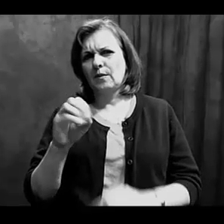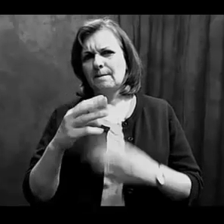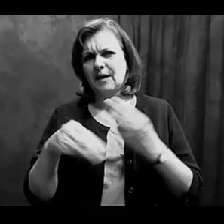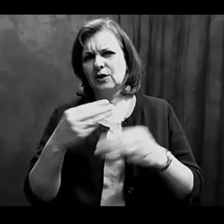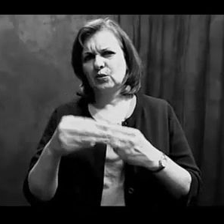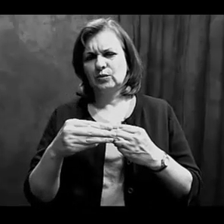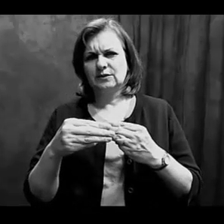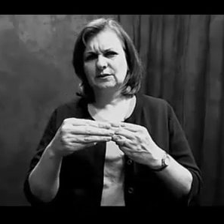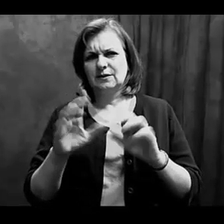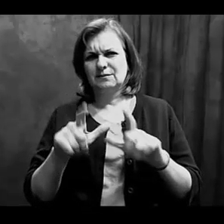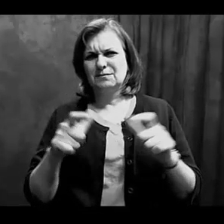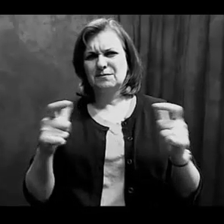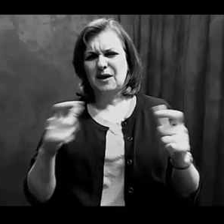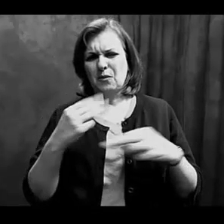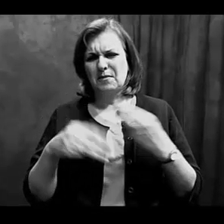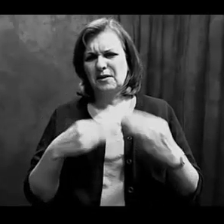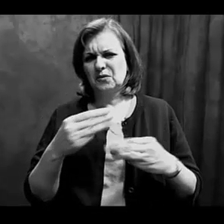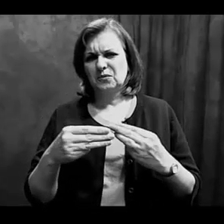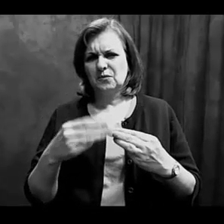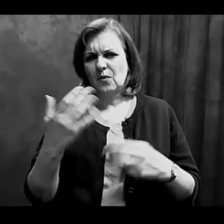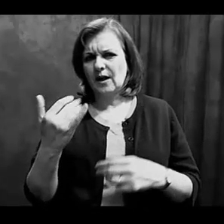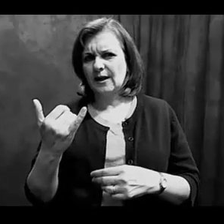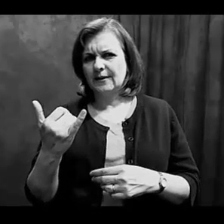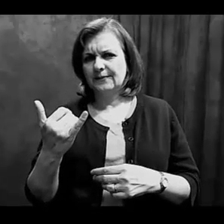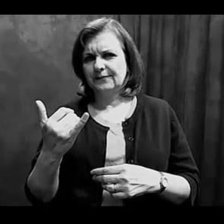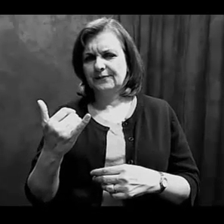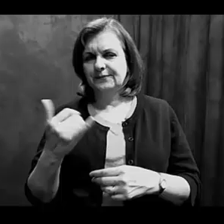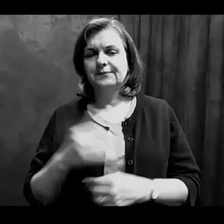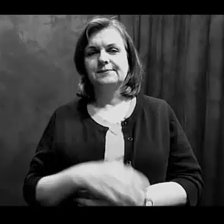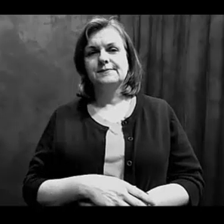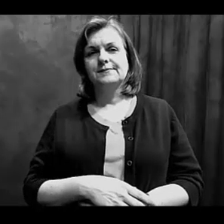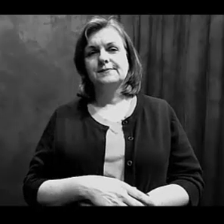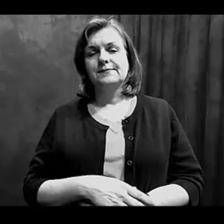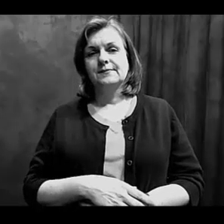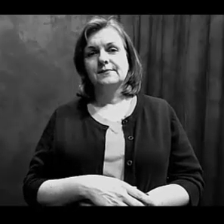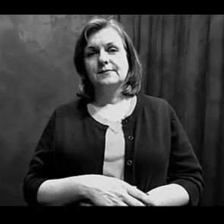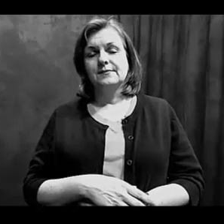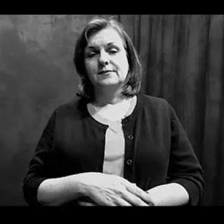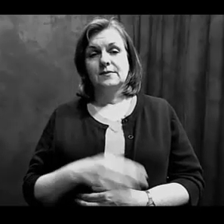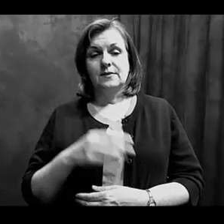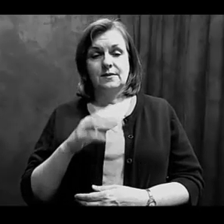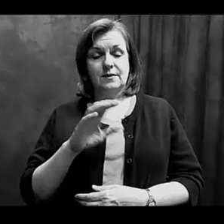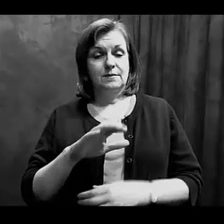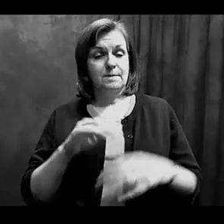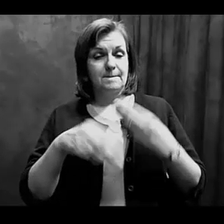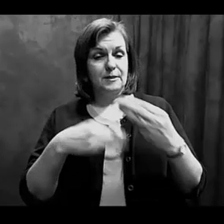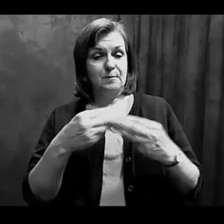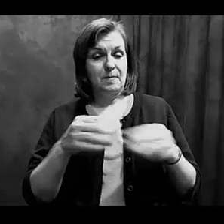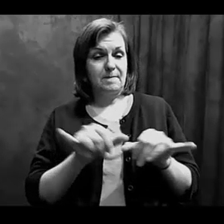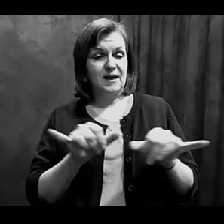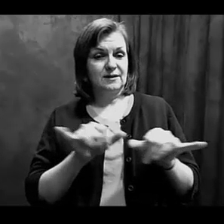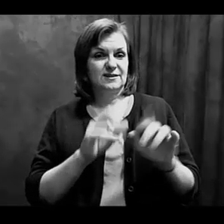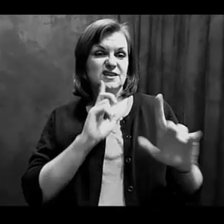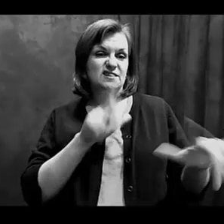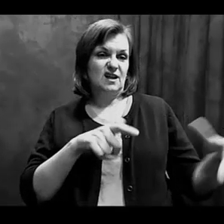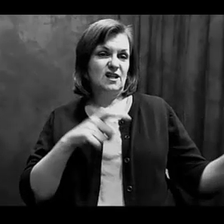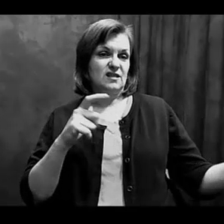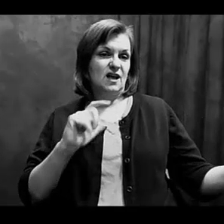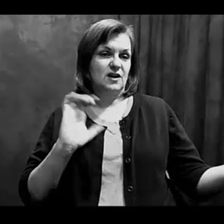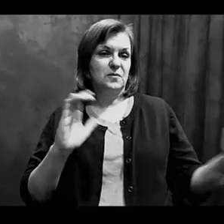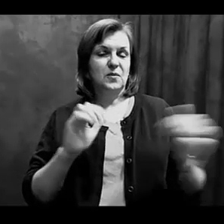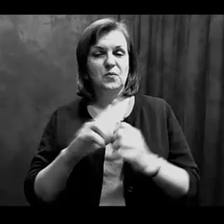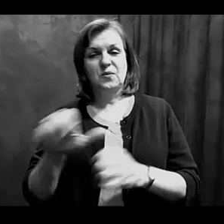So why macromolecules? Well, we talk about macromolecules because they have a